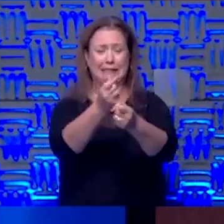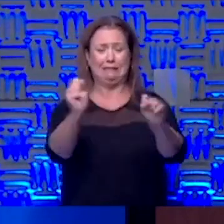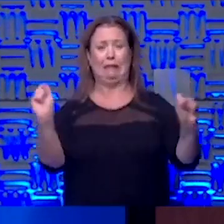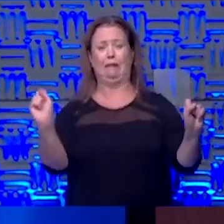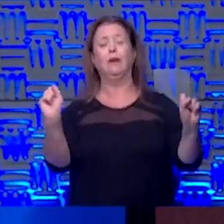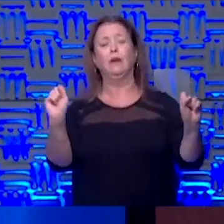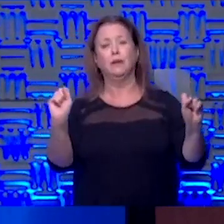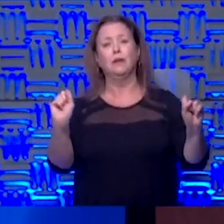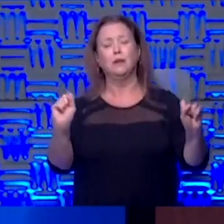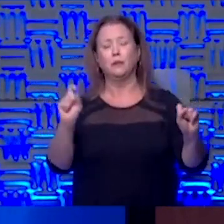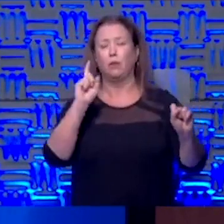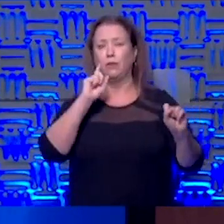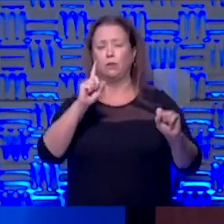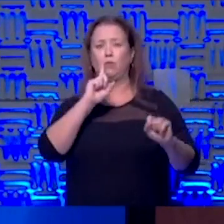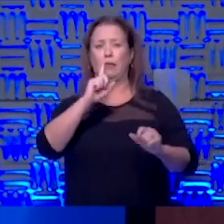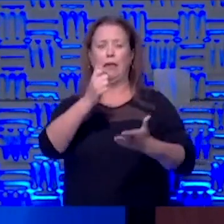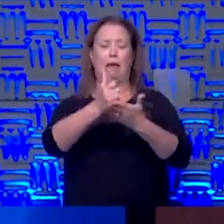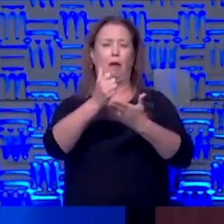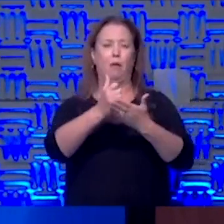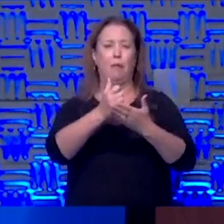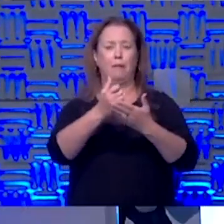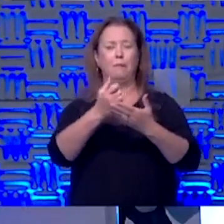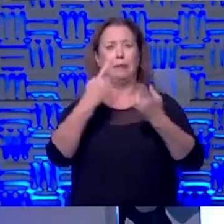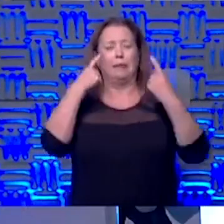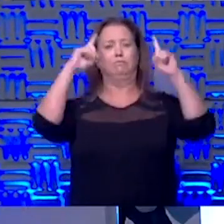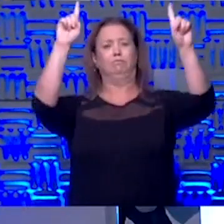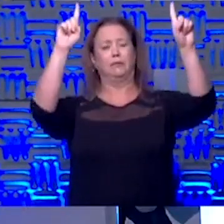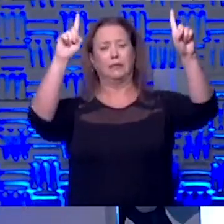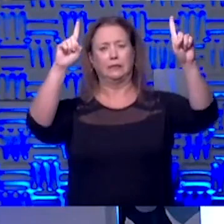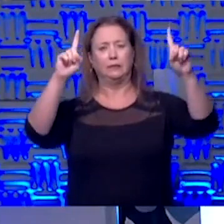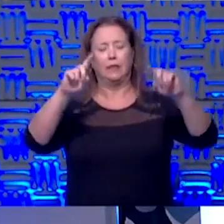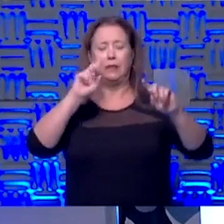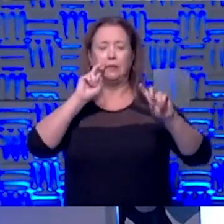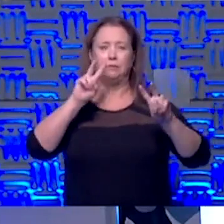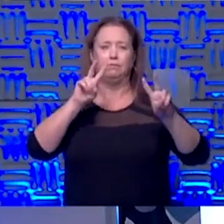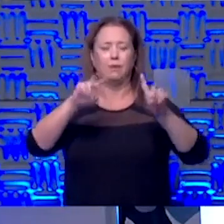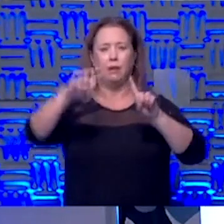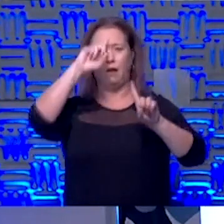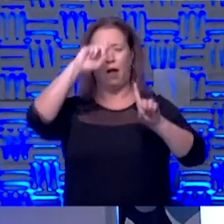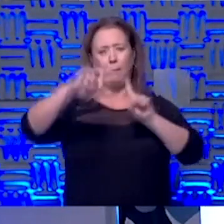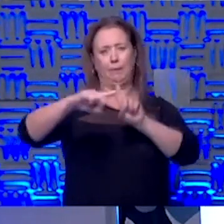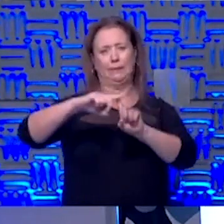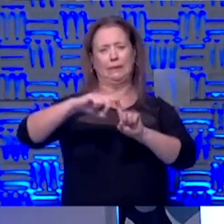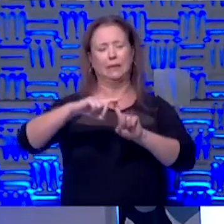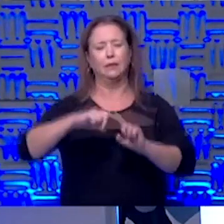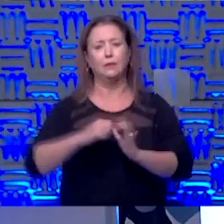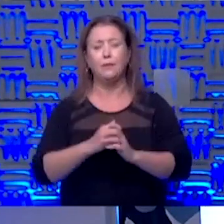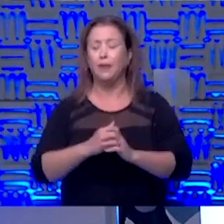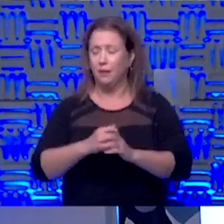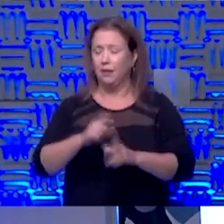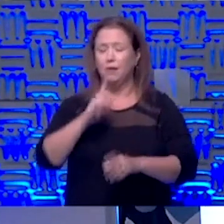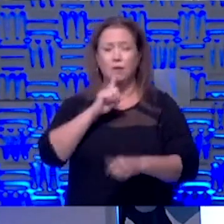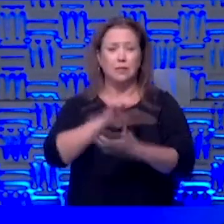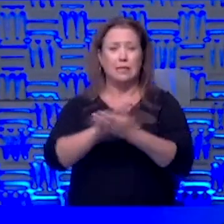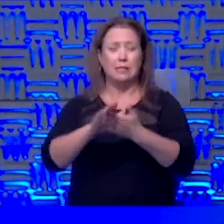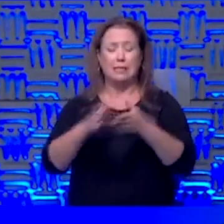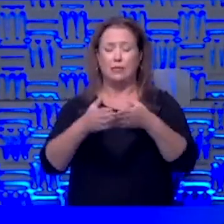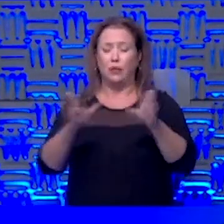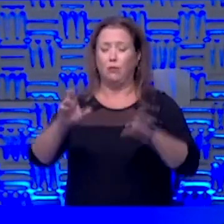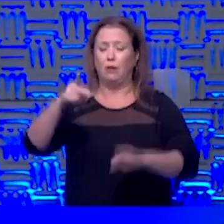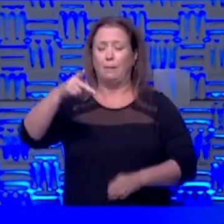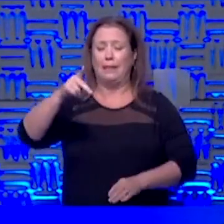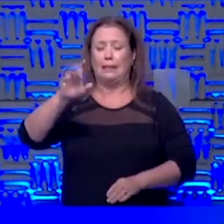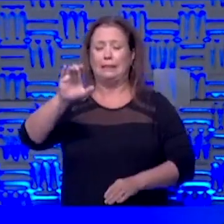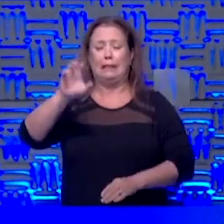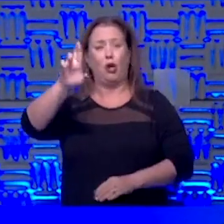go a big way, a long way to helping do that. And I think optimistic it's going to be a game changer. The nice thing about this is, in general, PCR tests, or